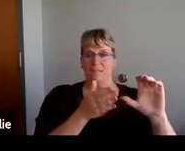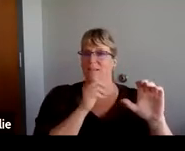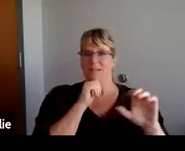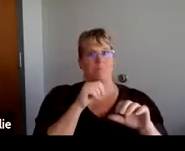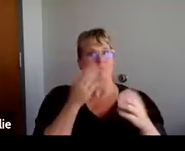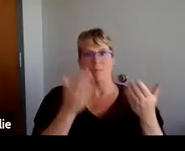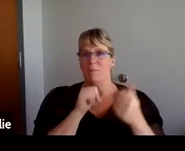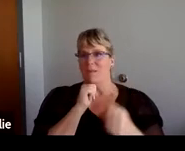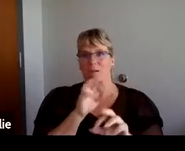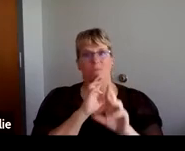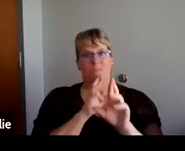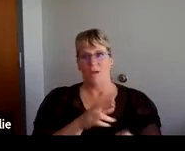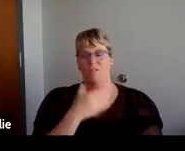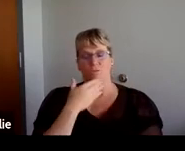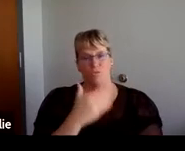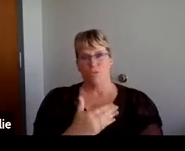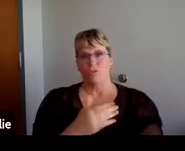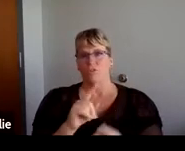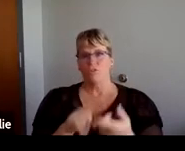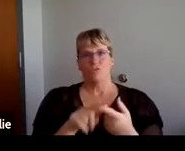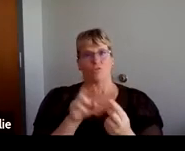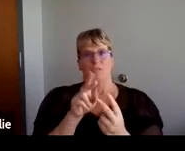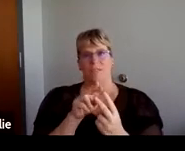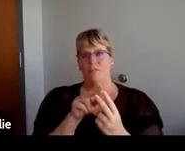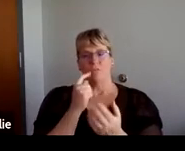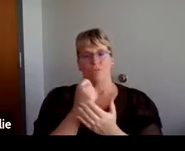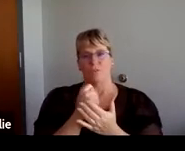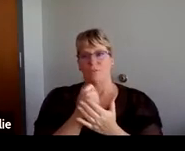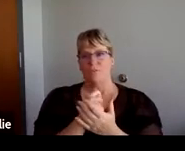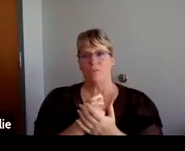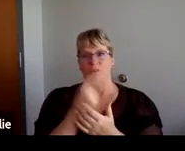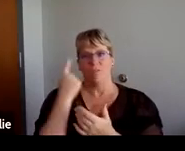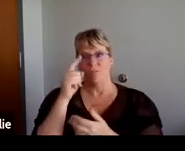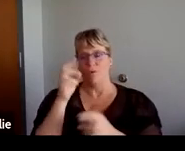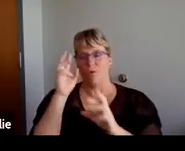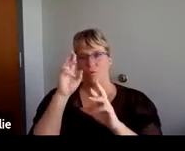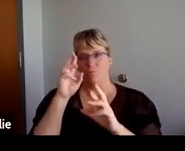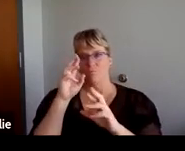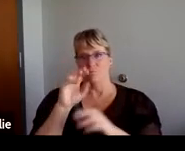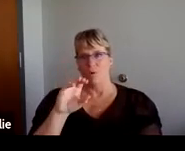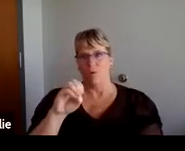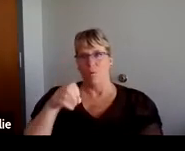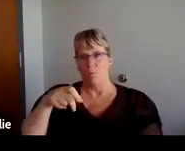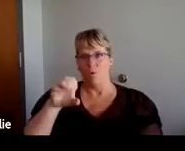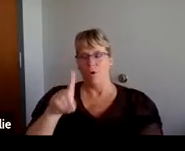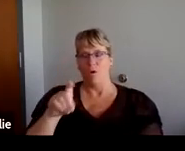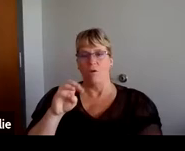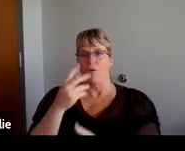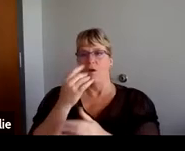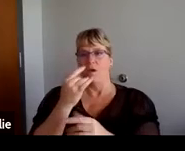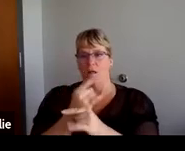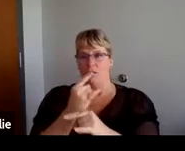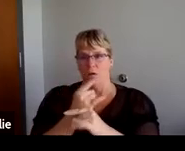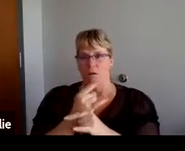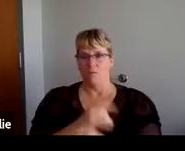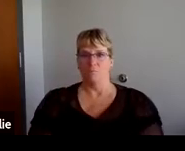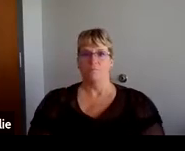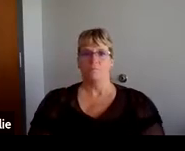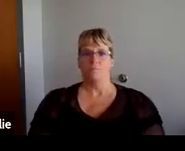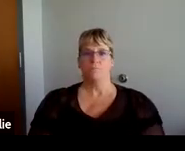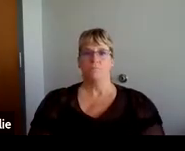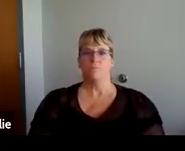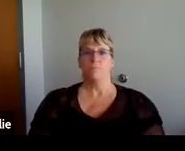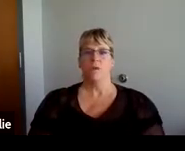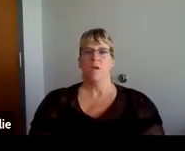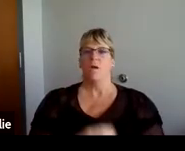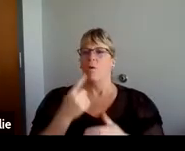to respond so well to either of those treatments for respective opioid or alcohol use disorders. What are our patients getting out